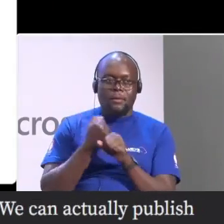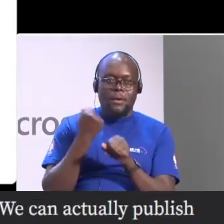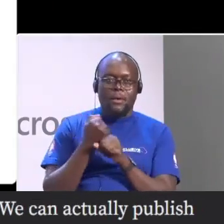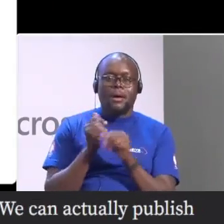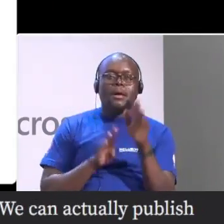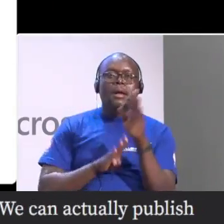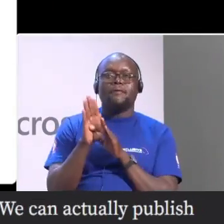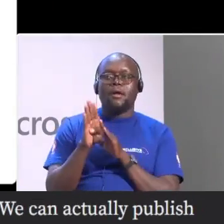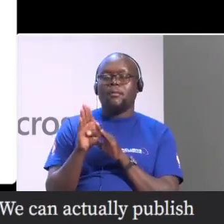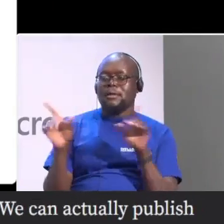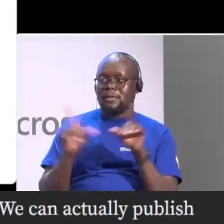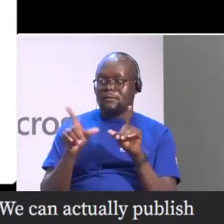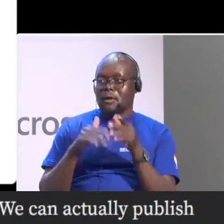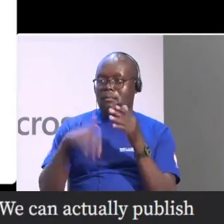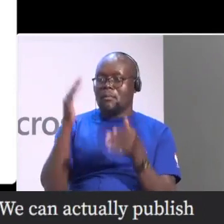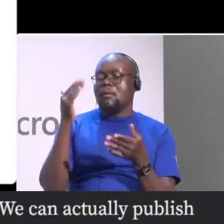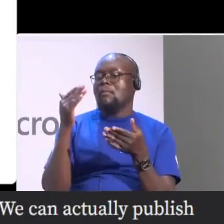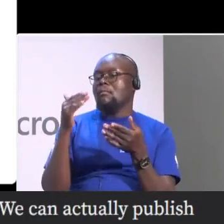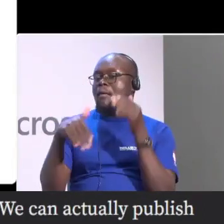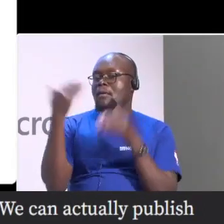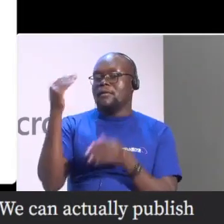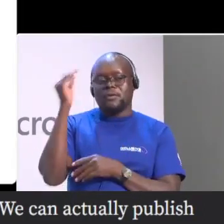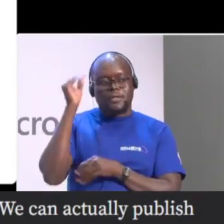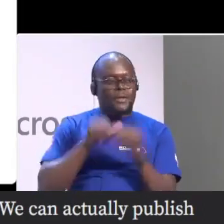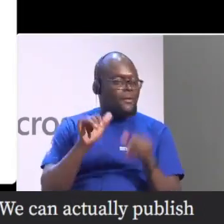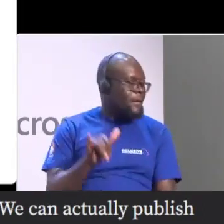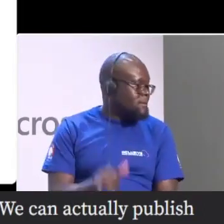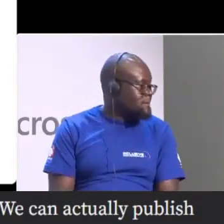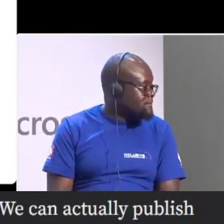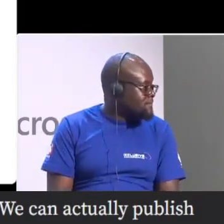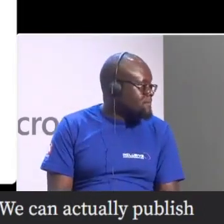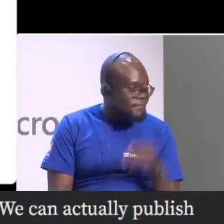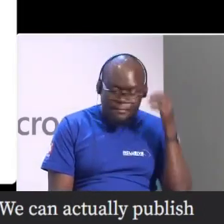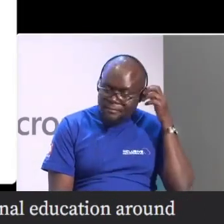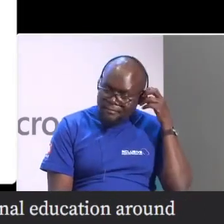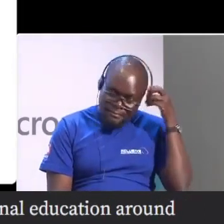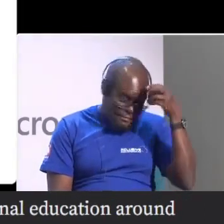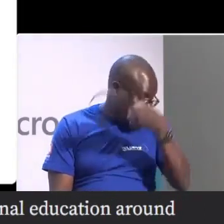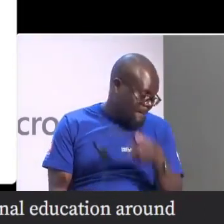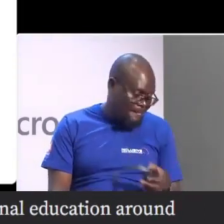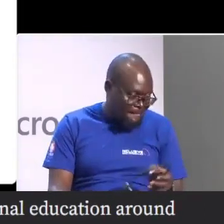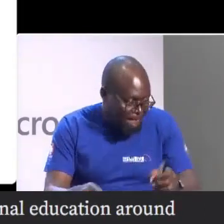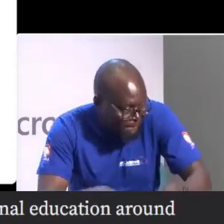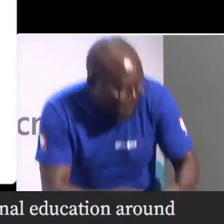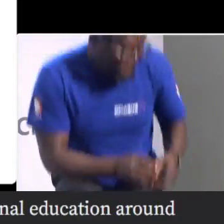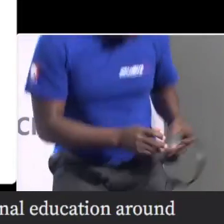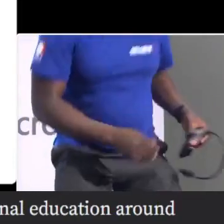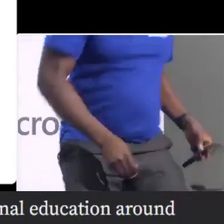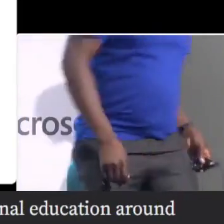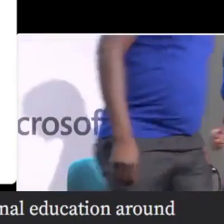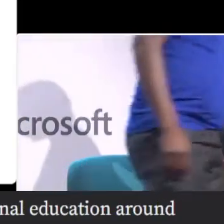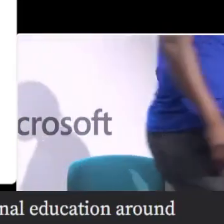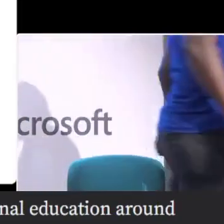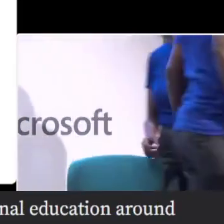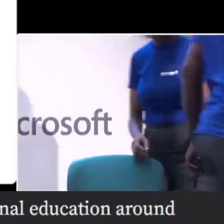another certification or more professional education around that. So I really appreciate everything that you just said.